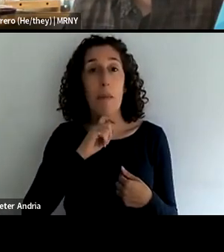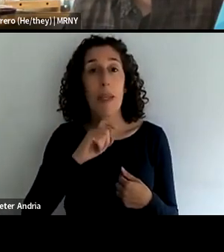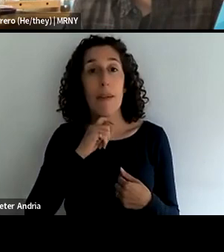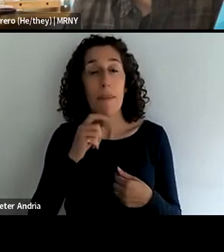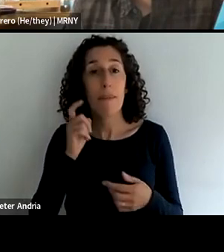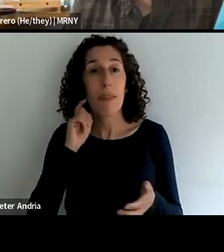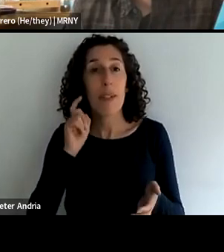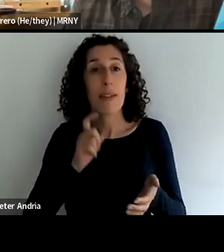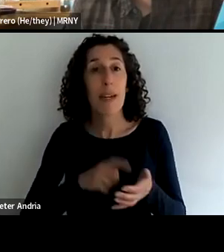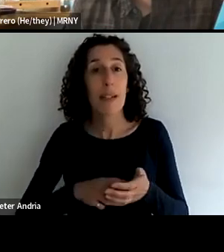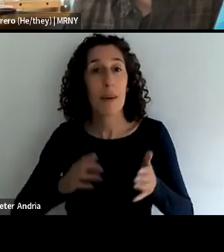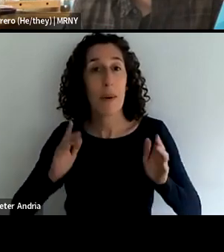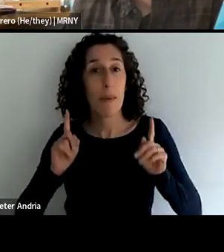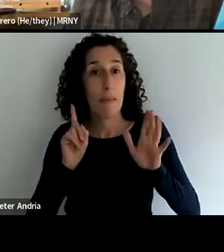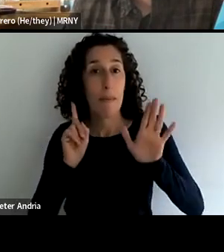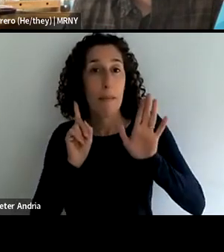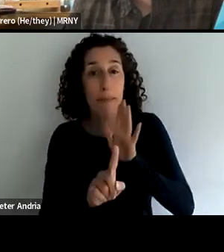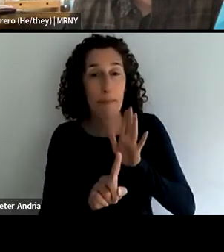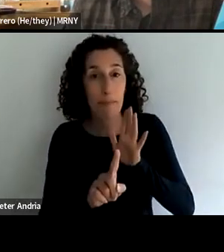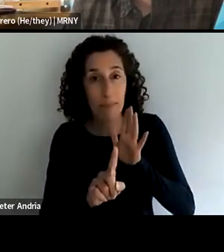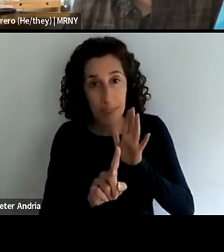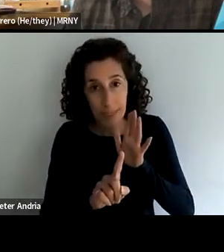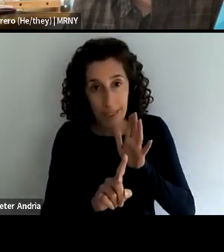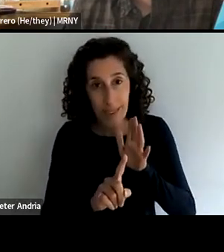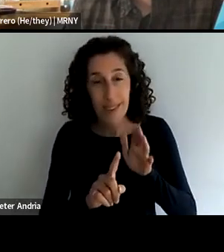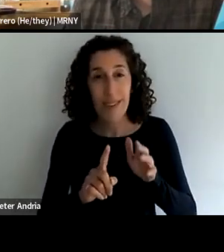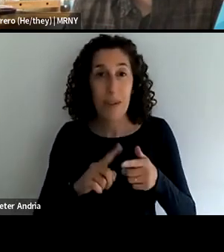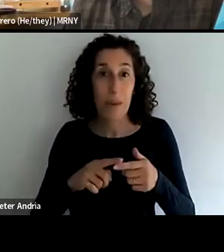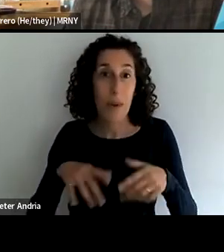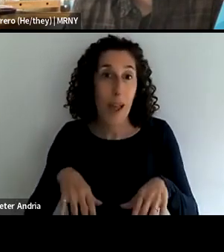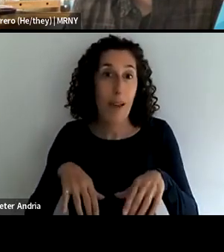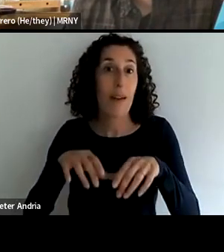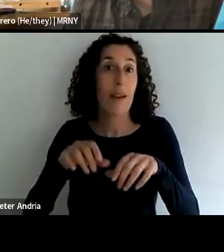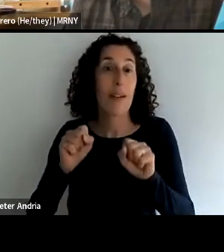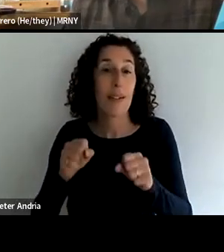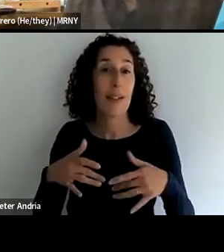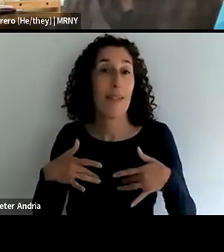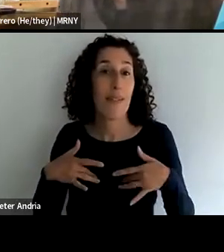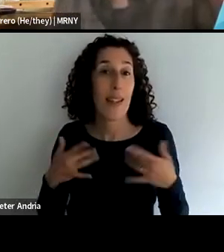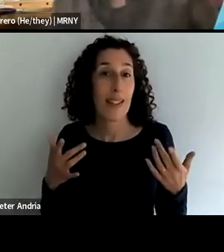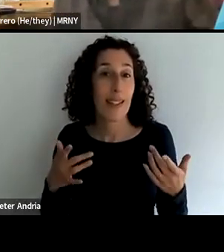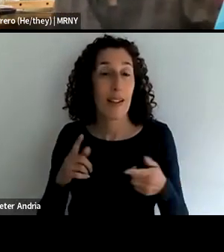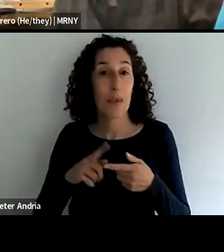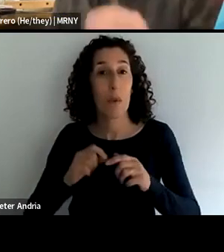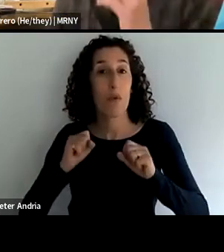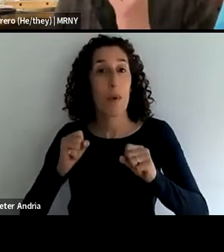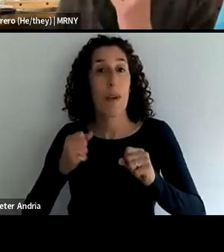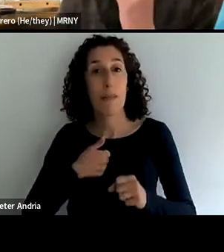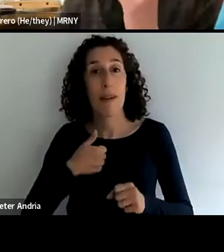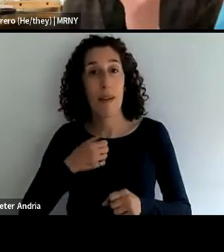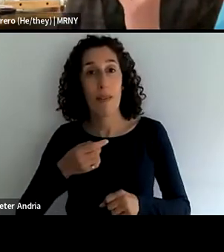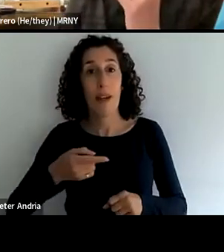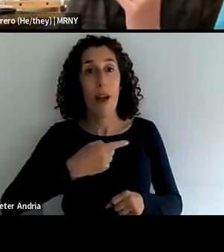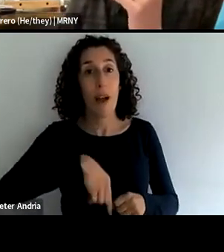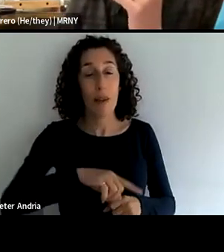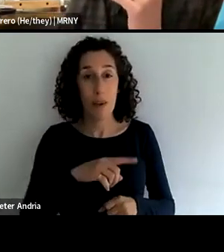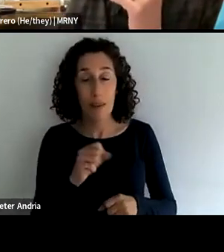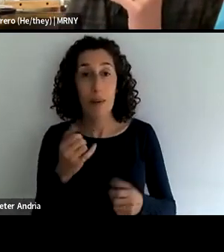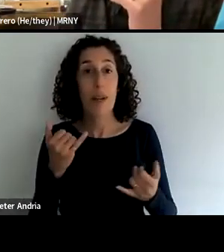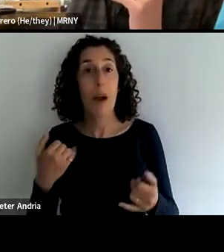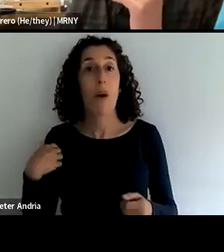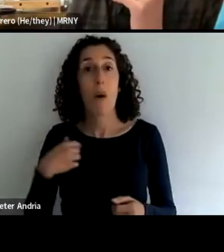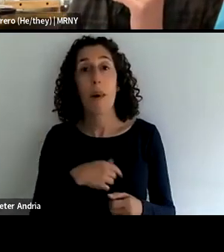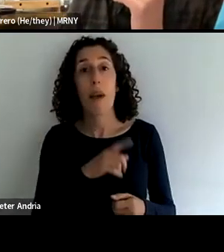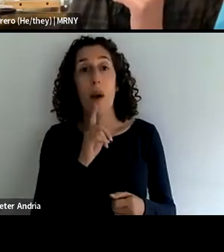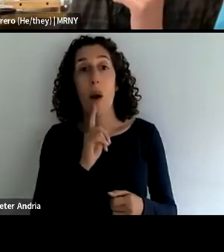book, about this history, about my story, you know, which is the flip side of visibility. Not only are we a target,